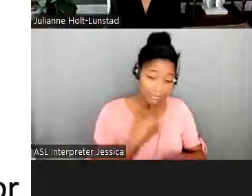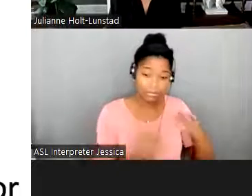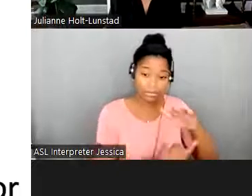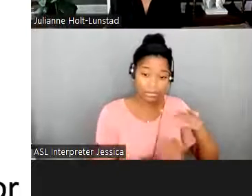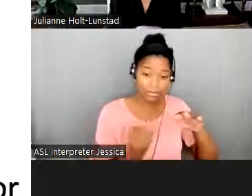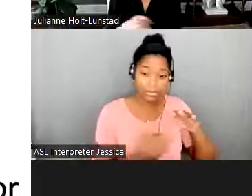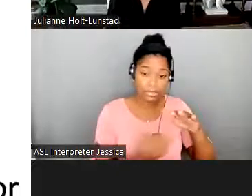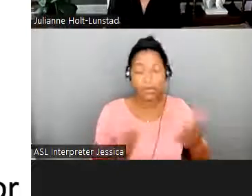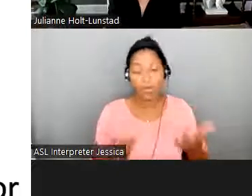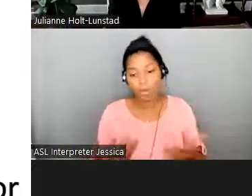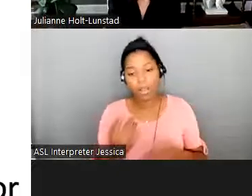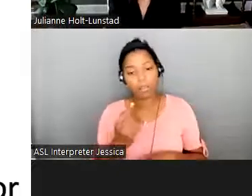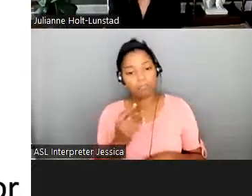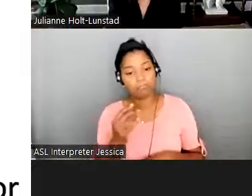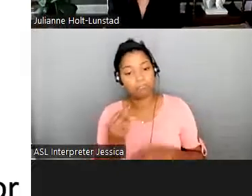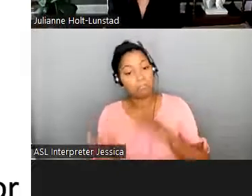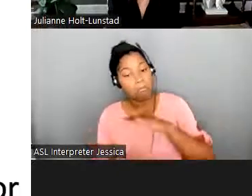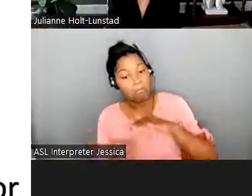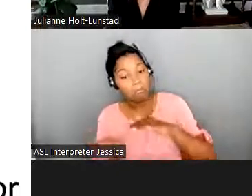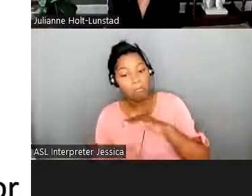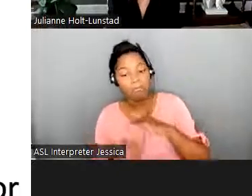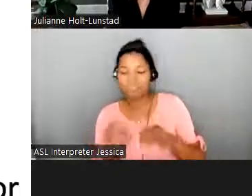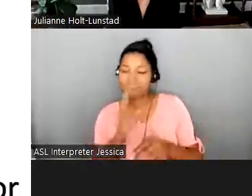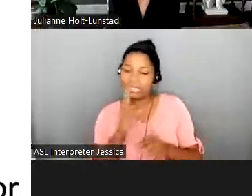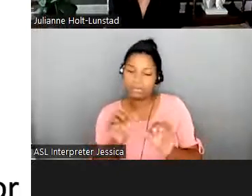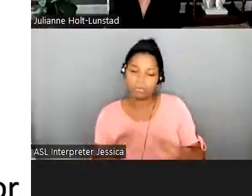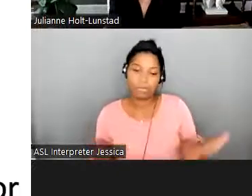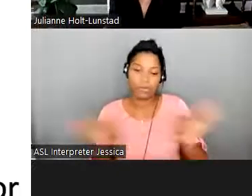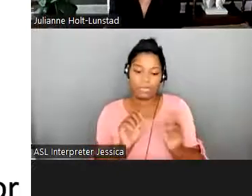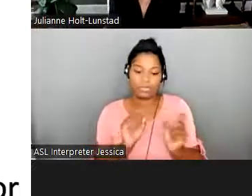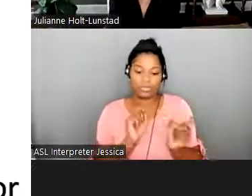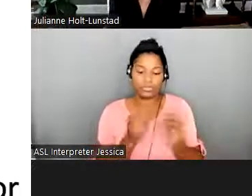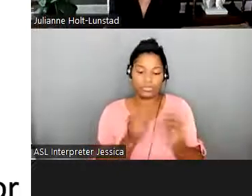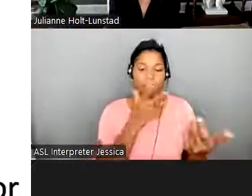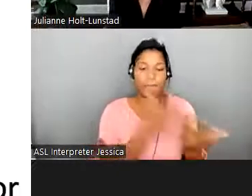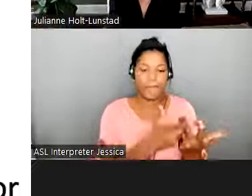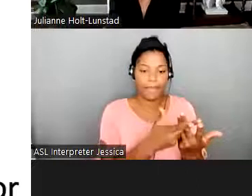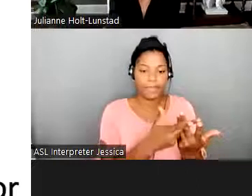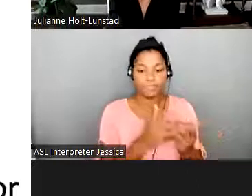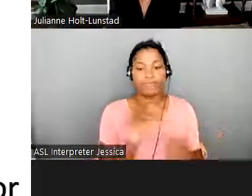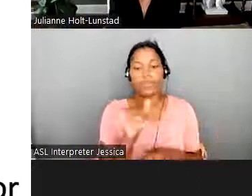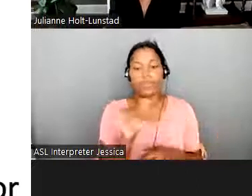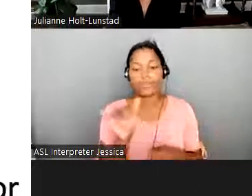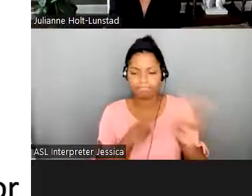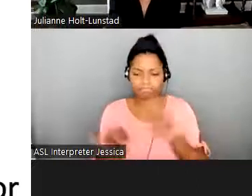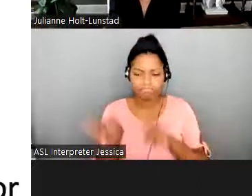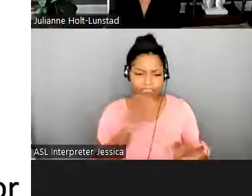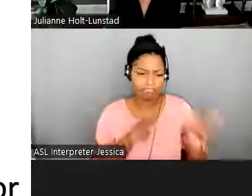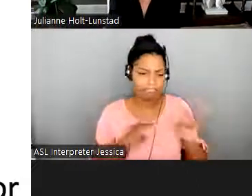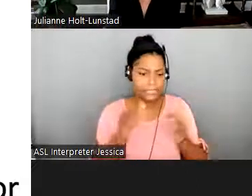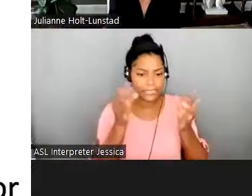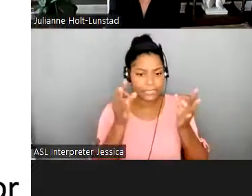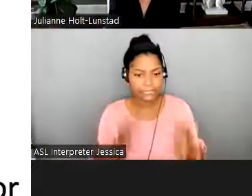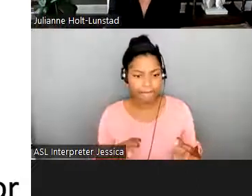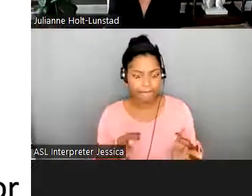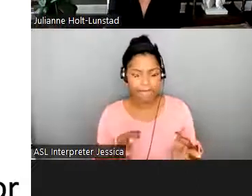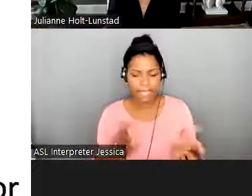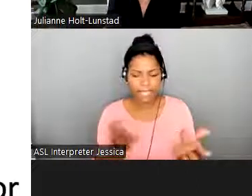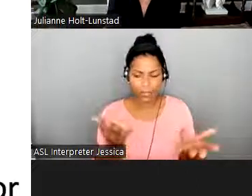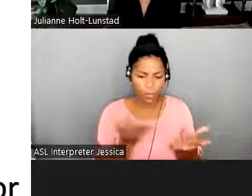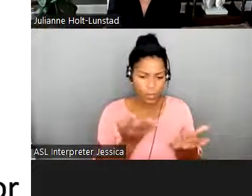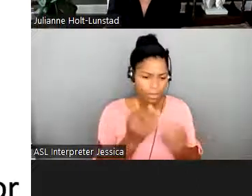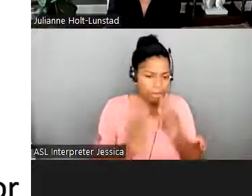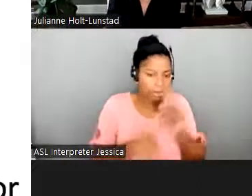future research should be aimed at determining what interventions work best for whom and in what